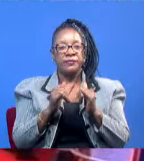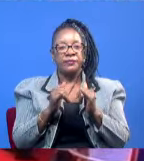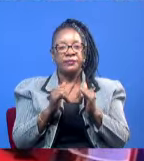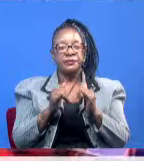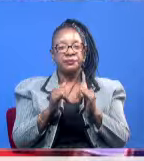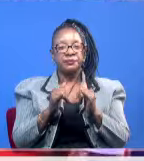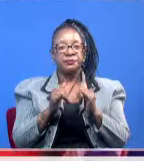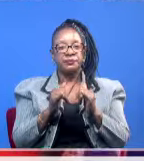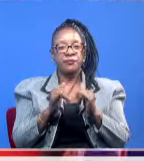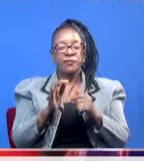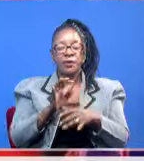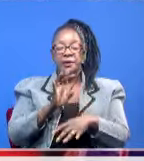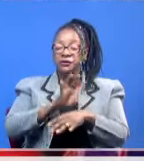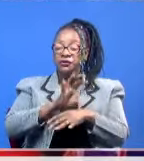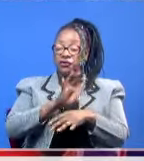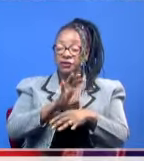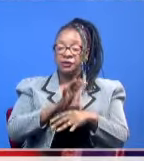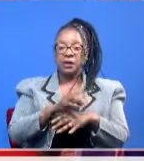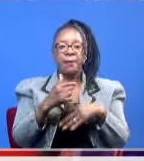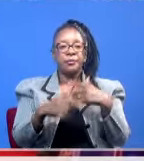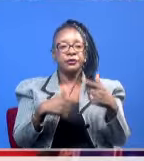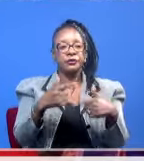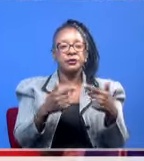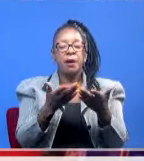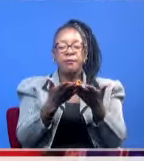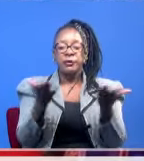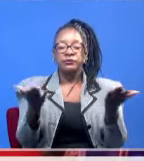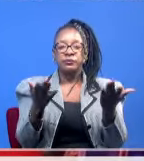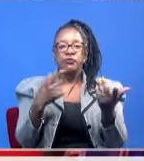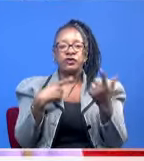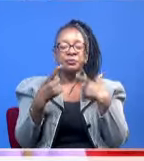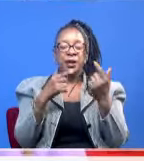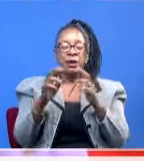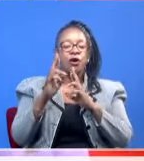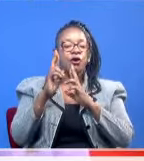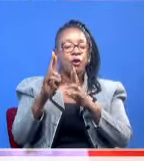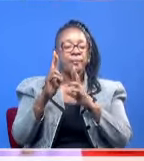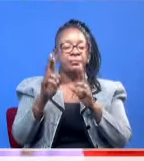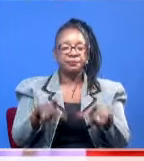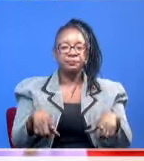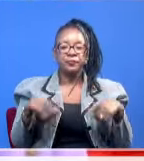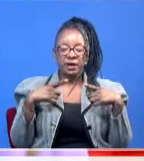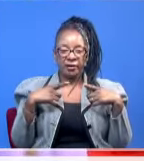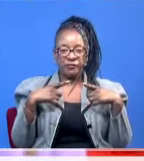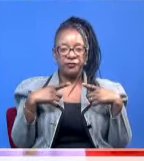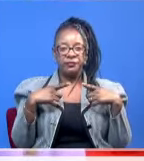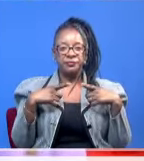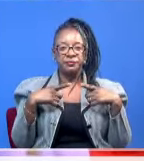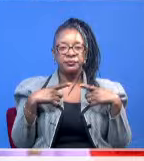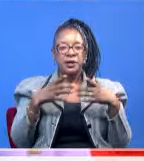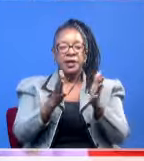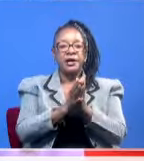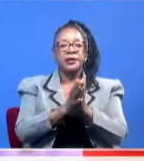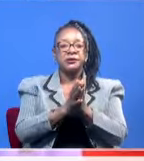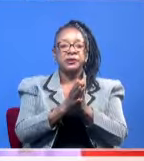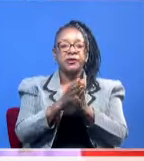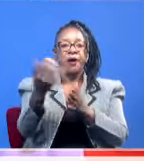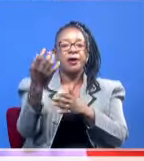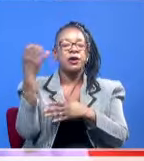A church pulpit, a platform for speaking hope, life, the gospel.